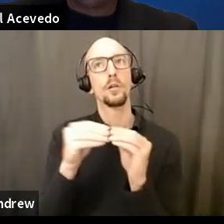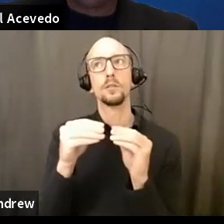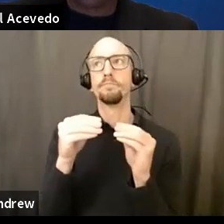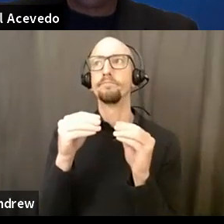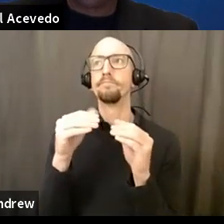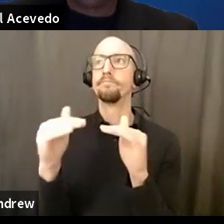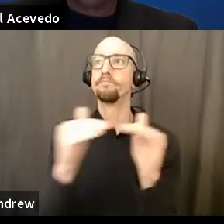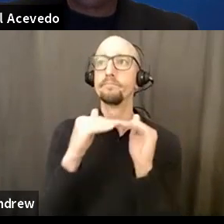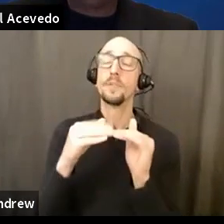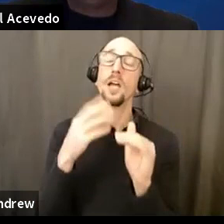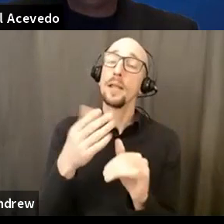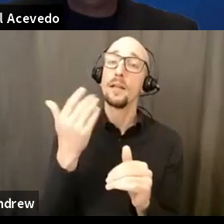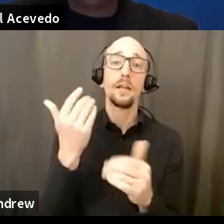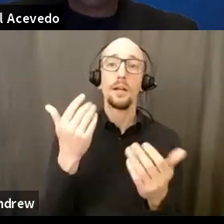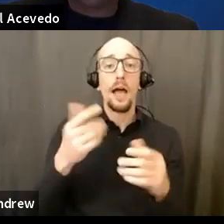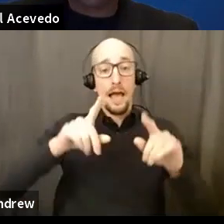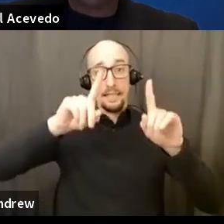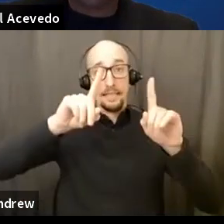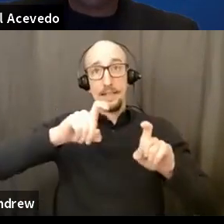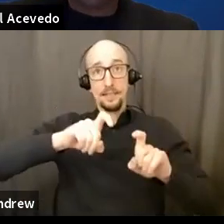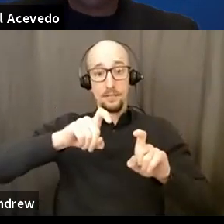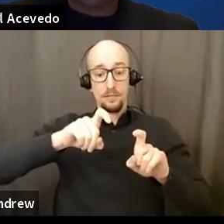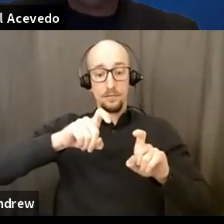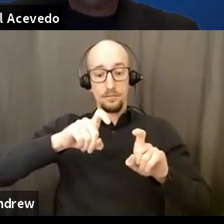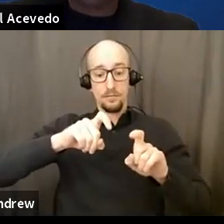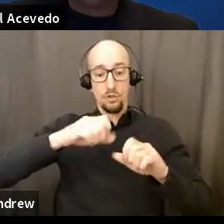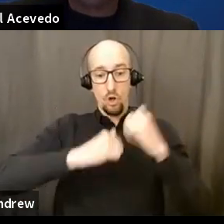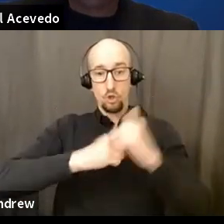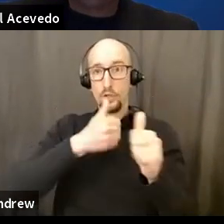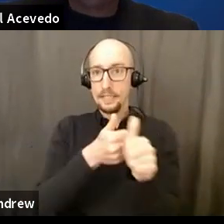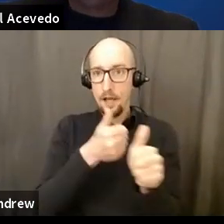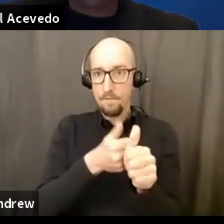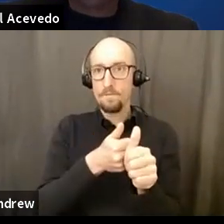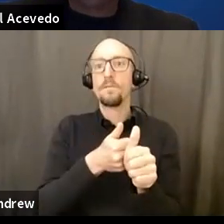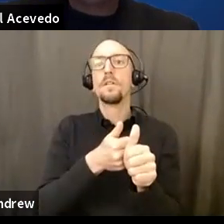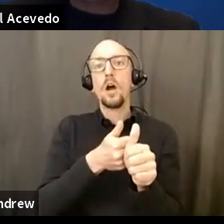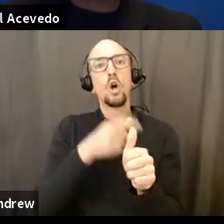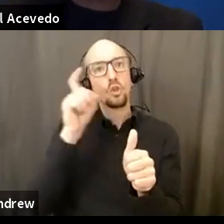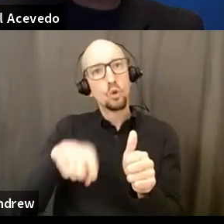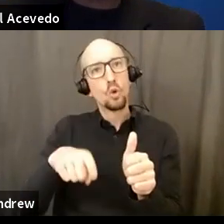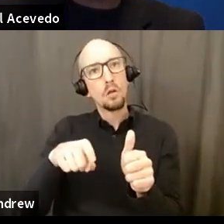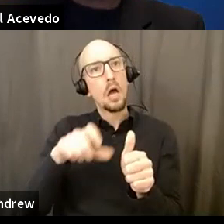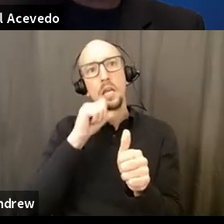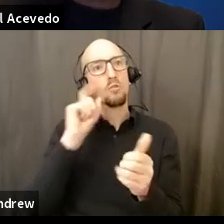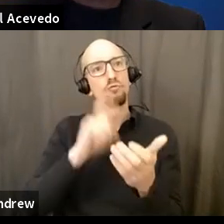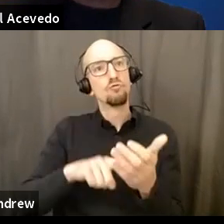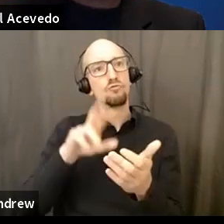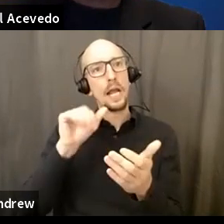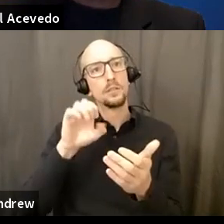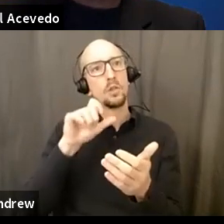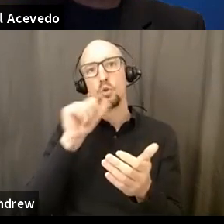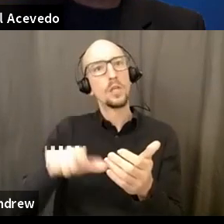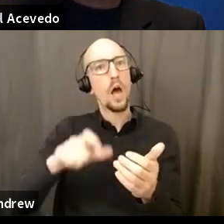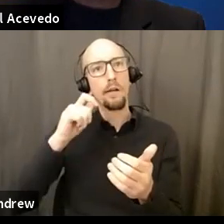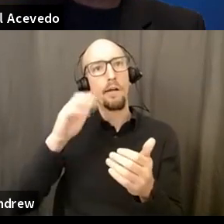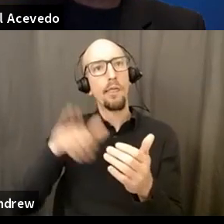is race neutral. It should be race neutral. It's the testers and who created the questions and the assessments